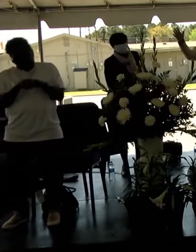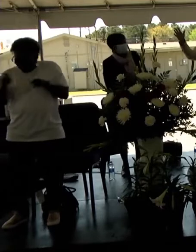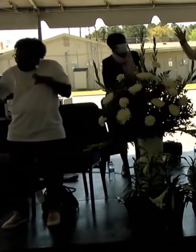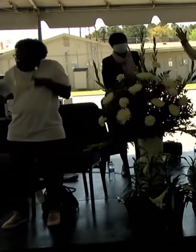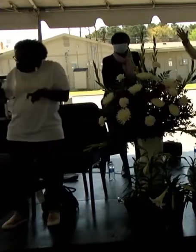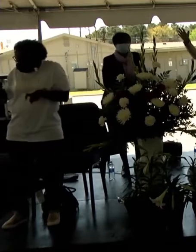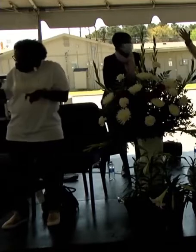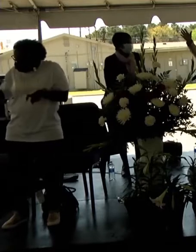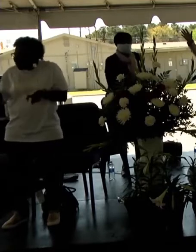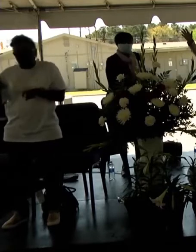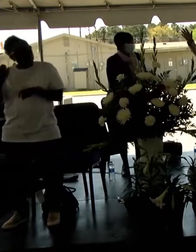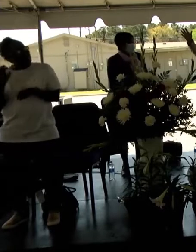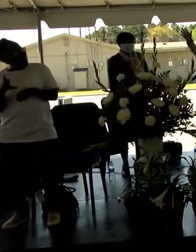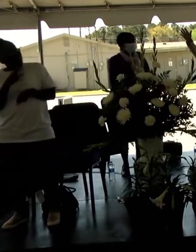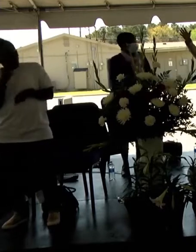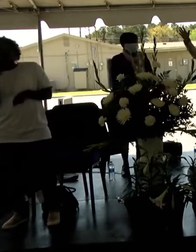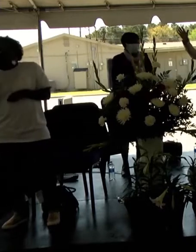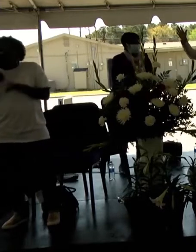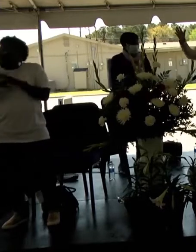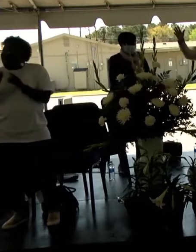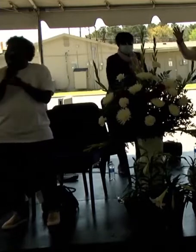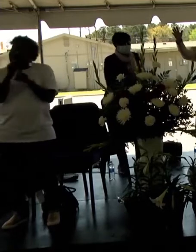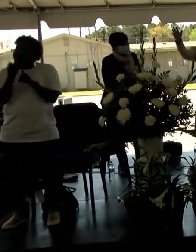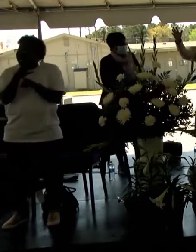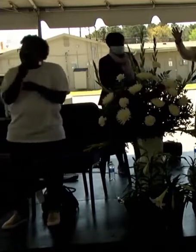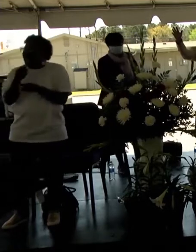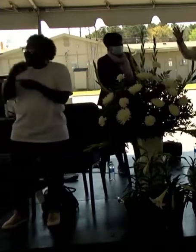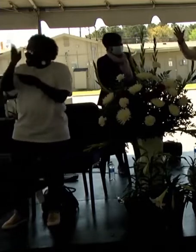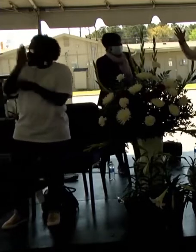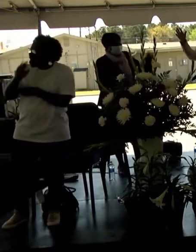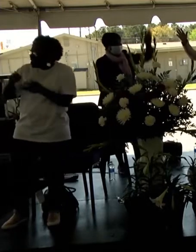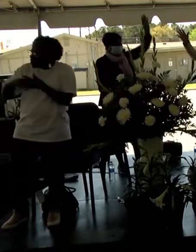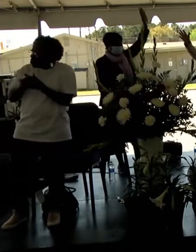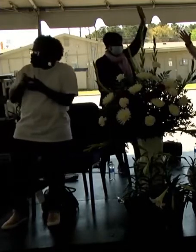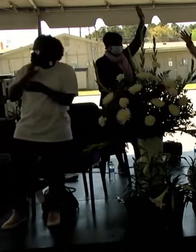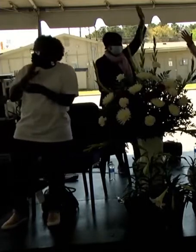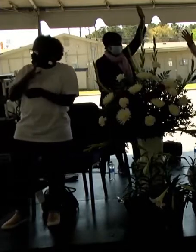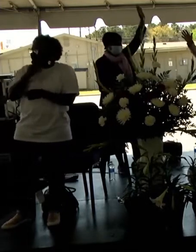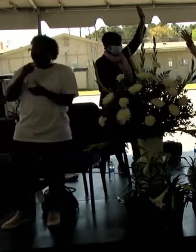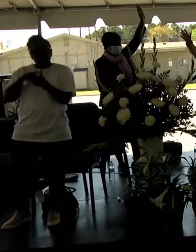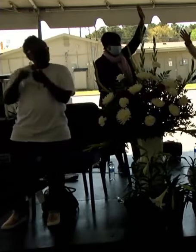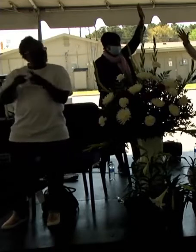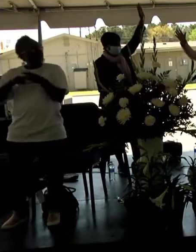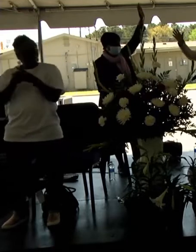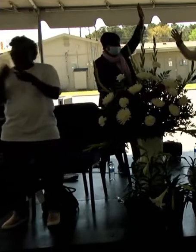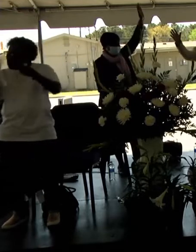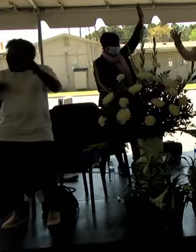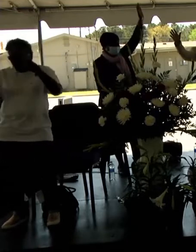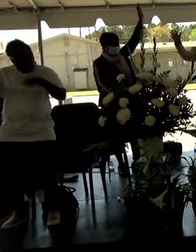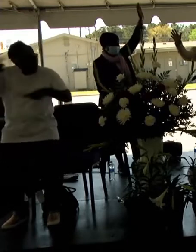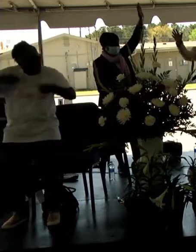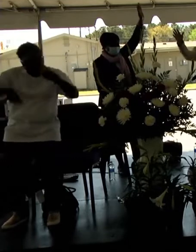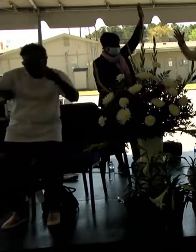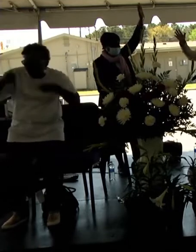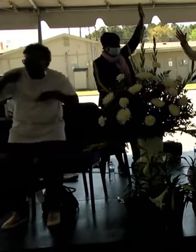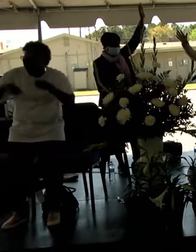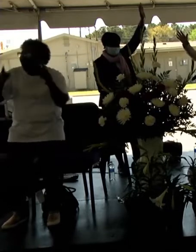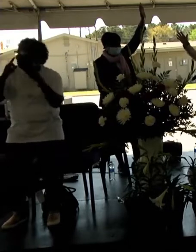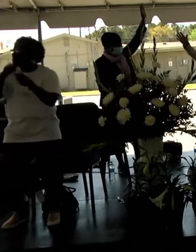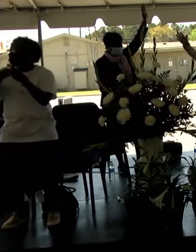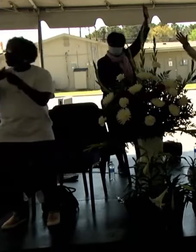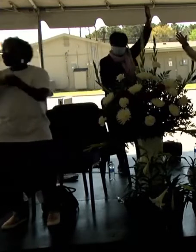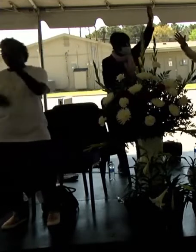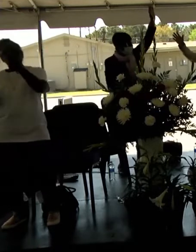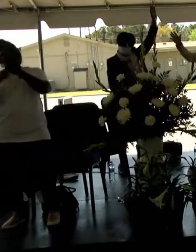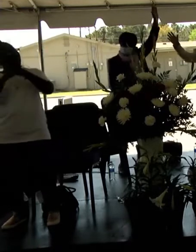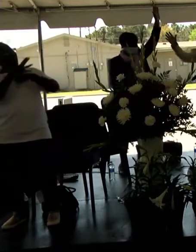How many of y'all been in a situation where God started speaking to you and you was in your car and tears running down your eyes when you had to go back on your porch